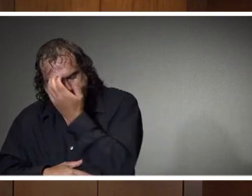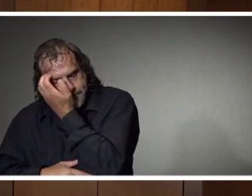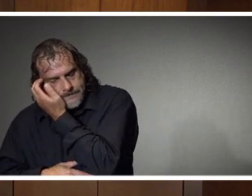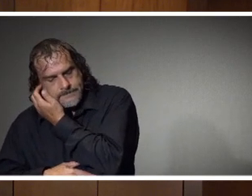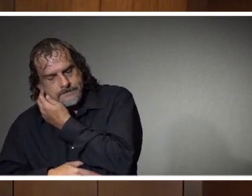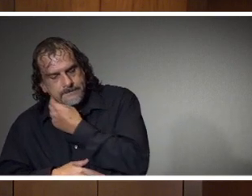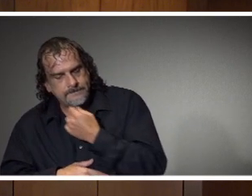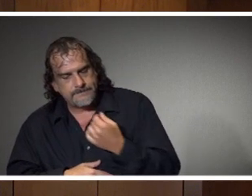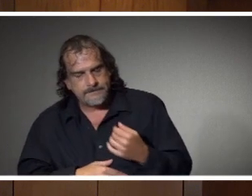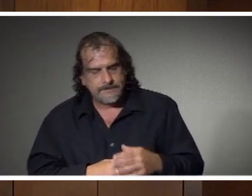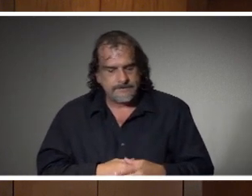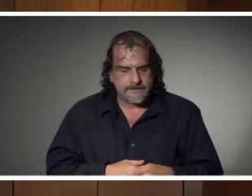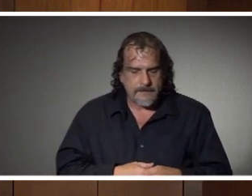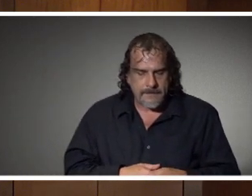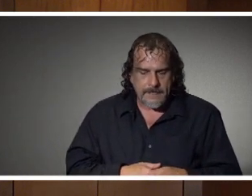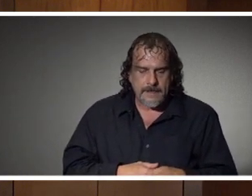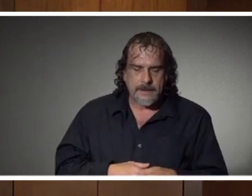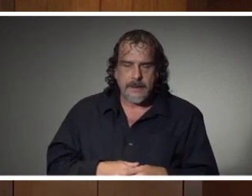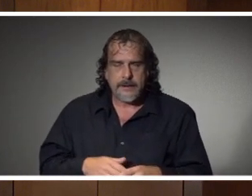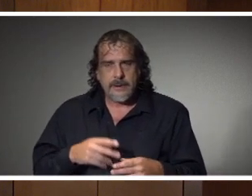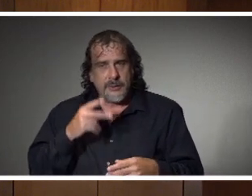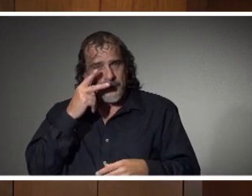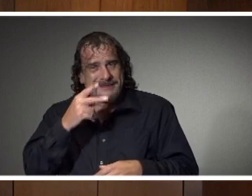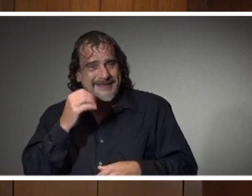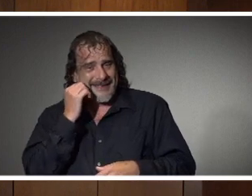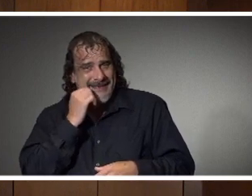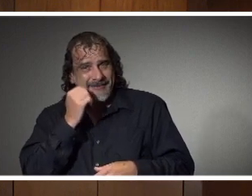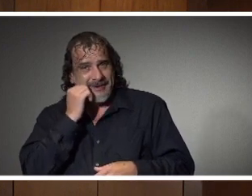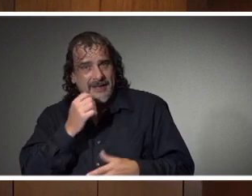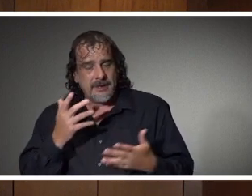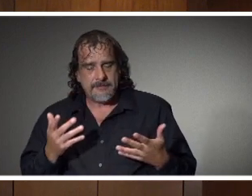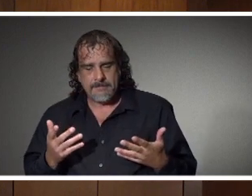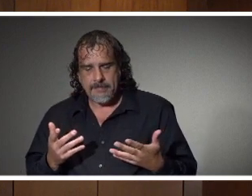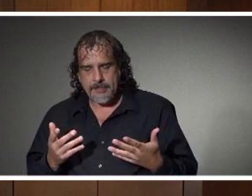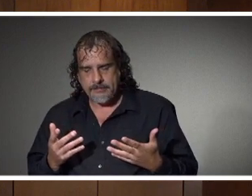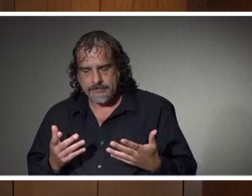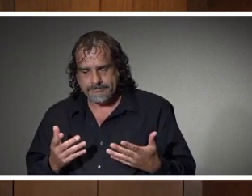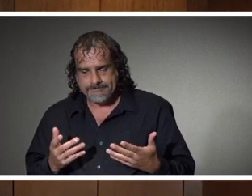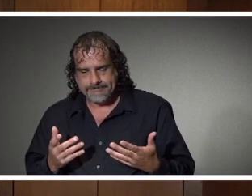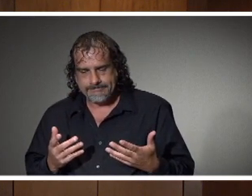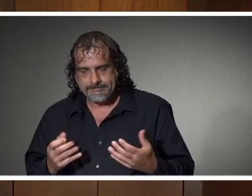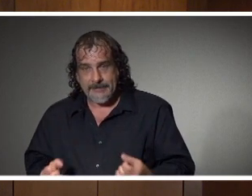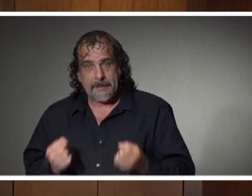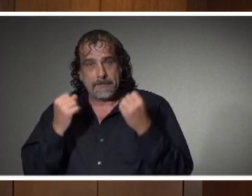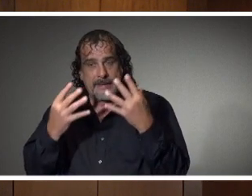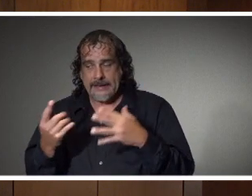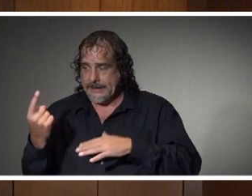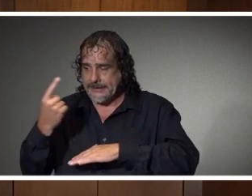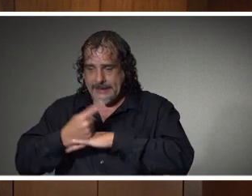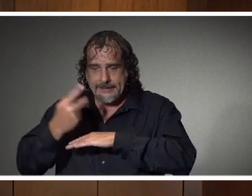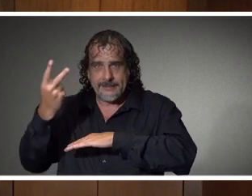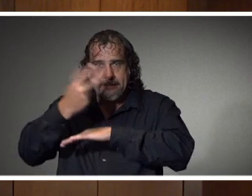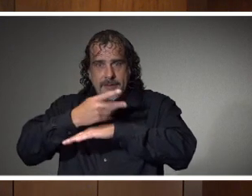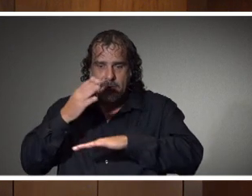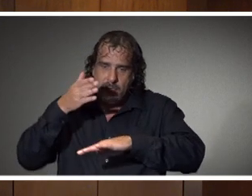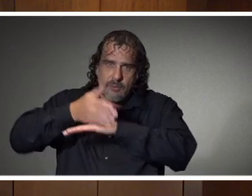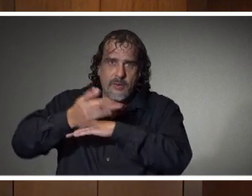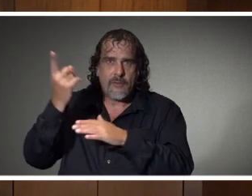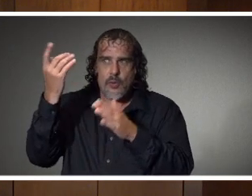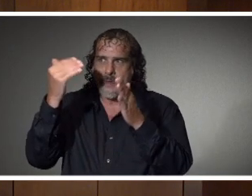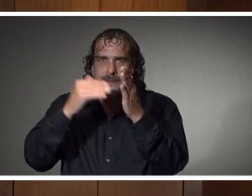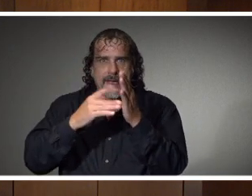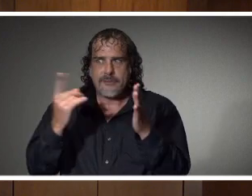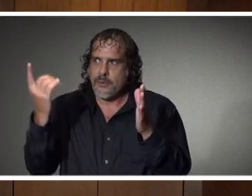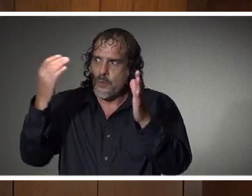There is certainly on a daily basis, we are seeing multiple days in a row now that have had over 1,000